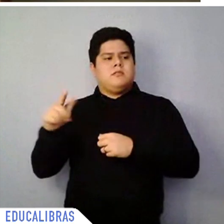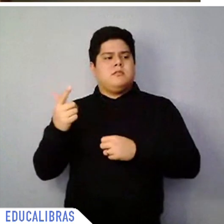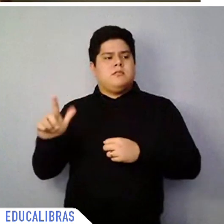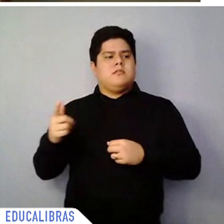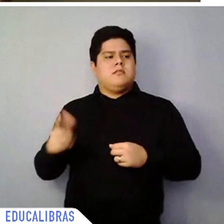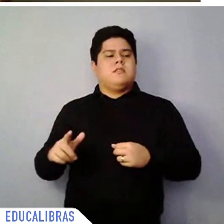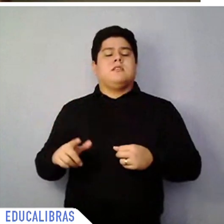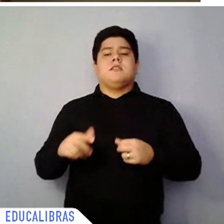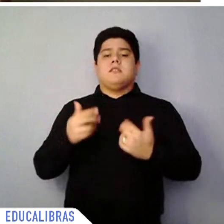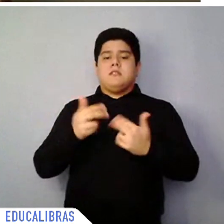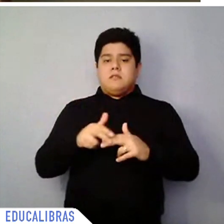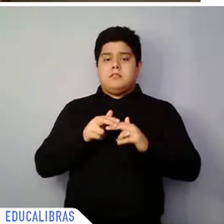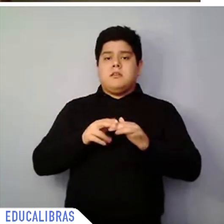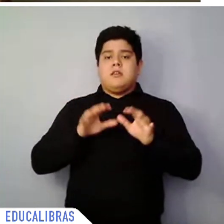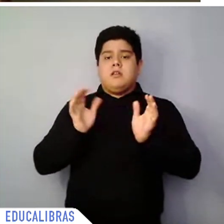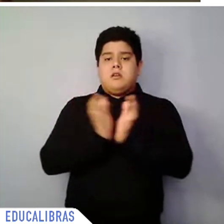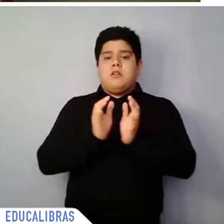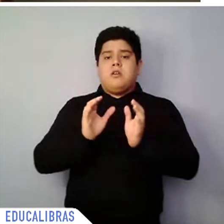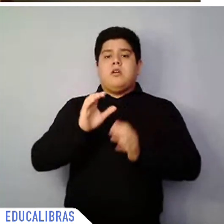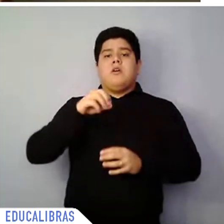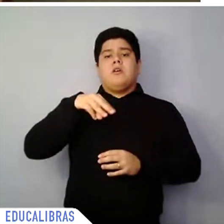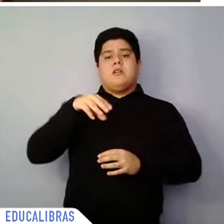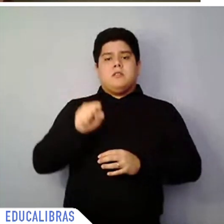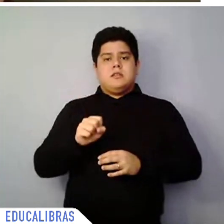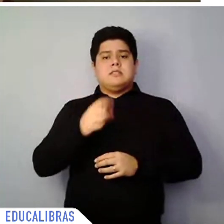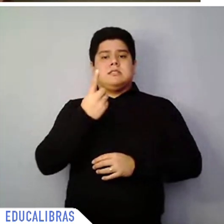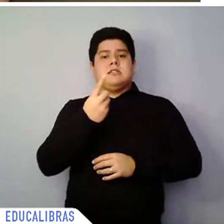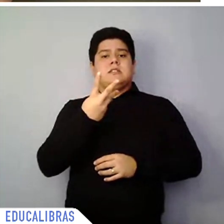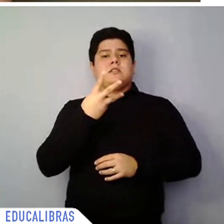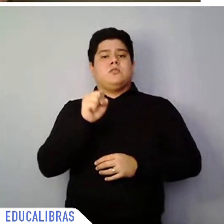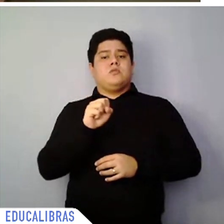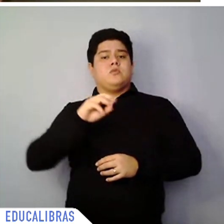the agreement had been signed at the time it was offered.